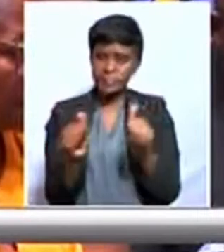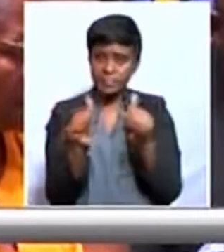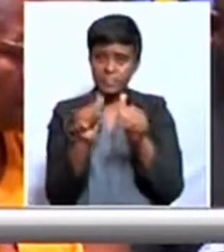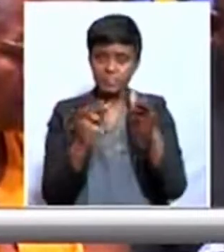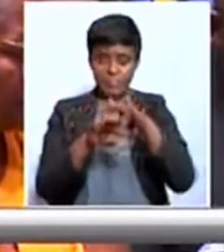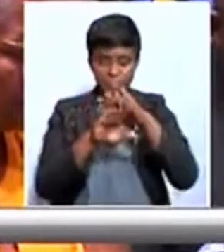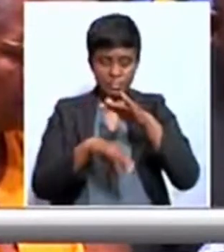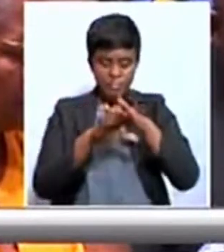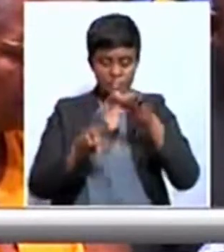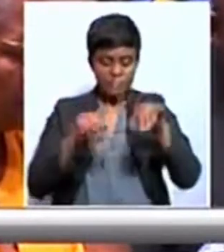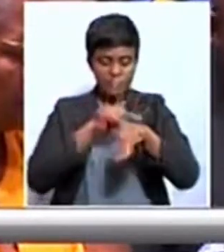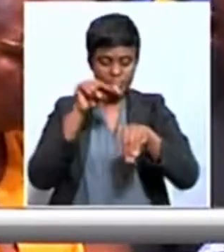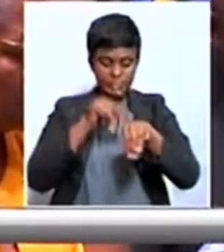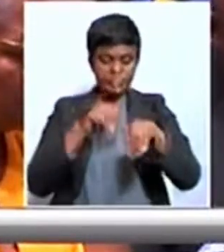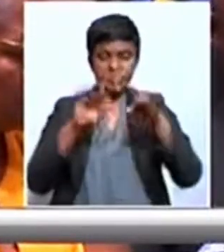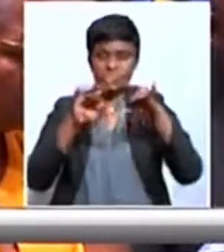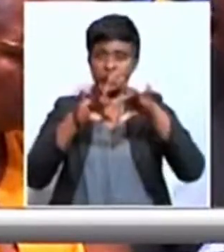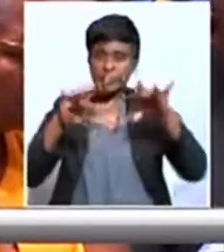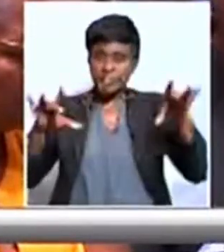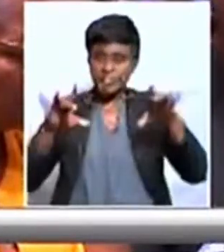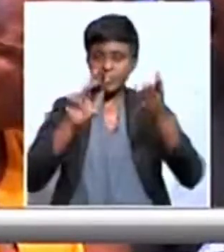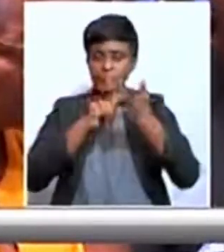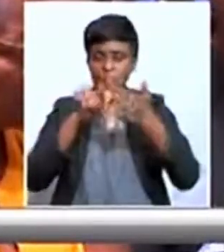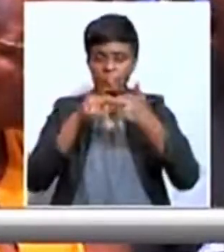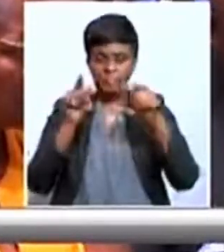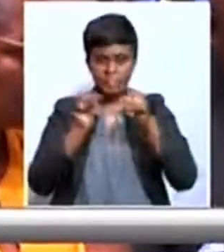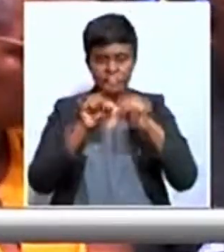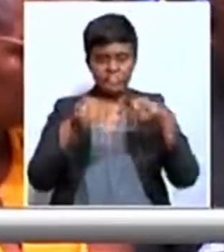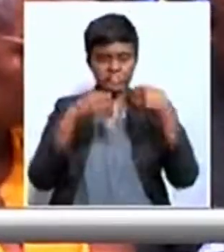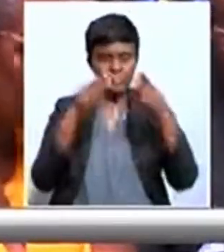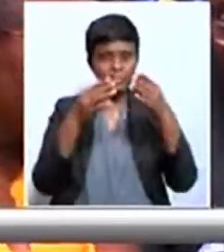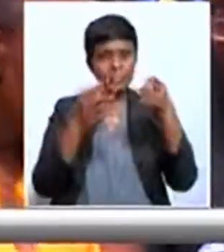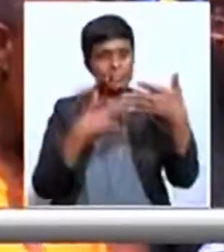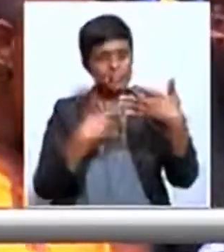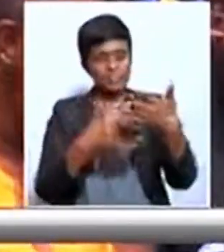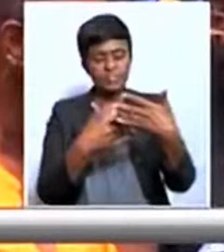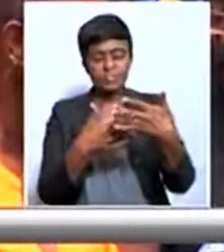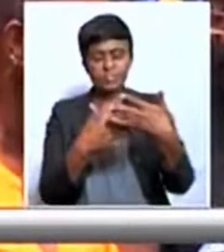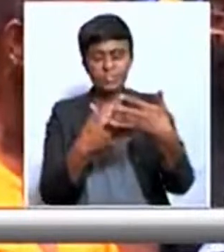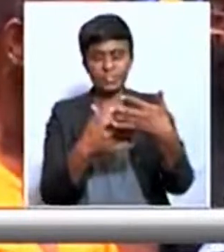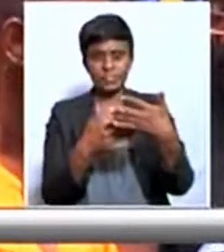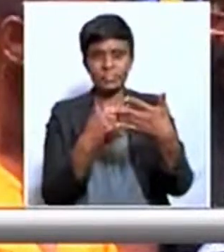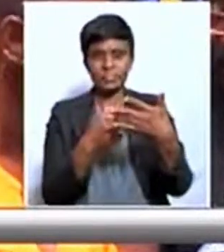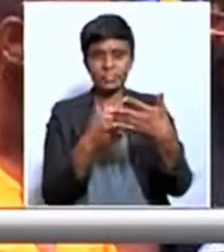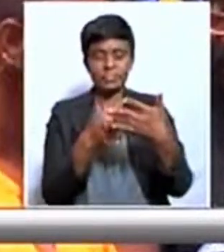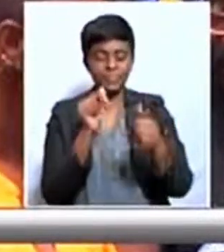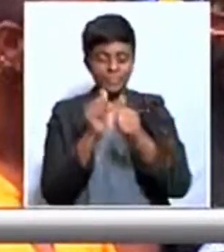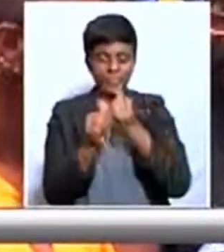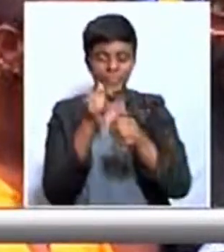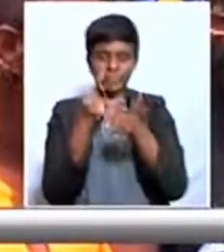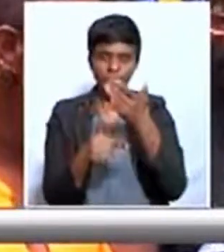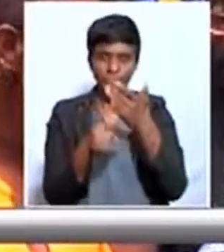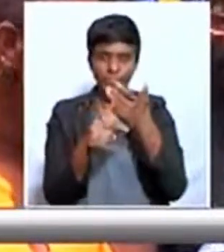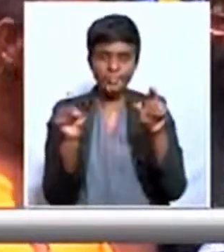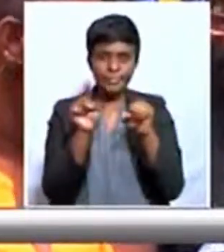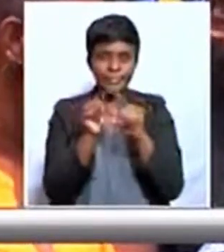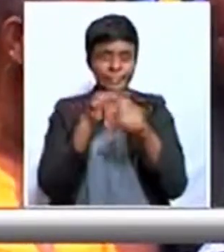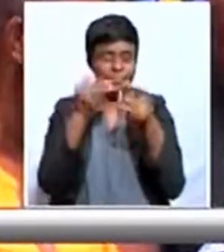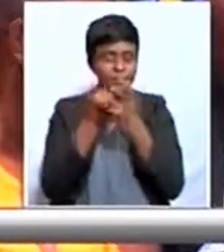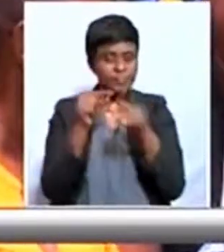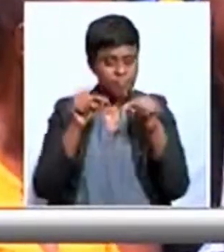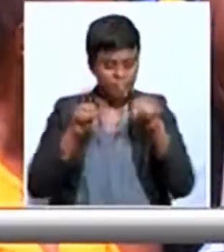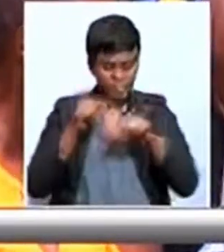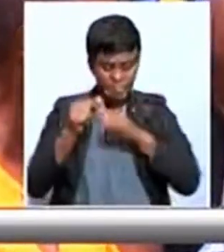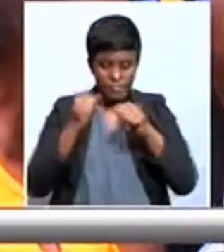National Land Titling Program, leading to the issuance of titles that began actually this